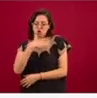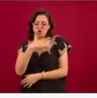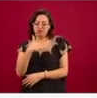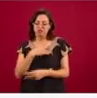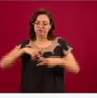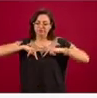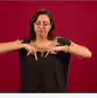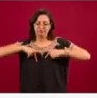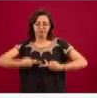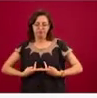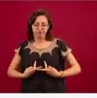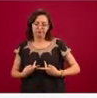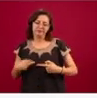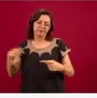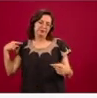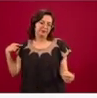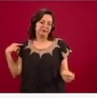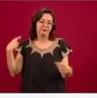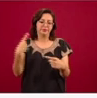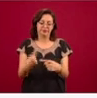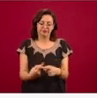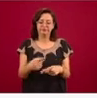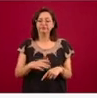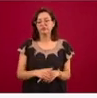which they had a